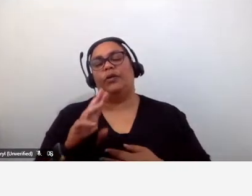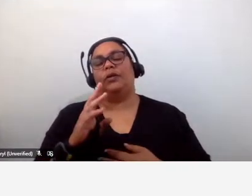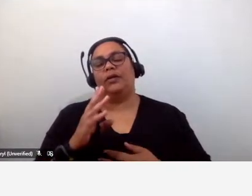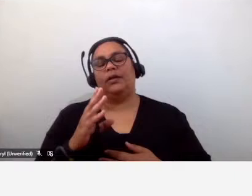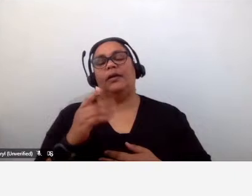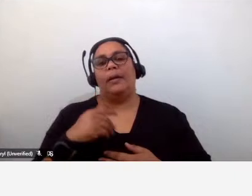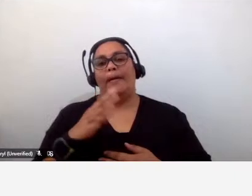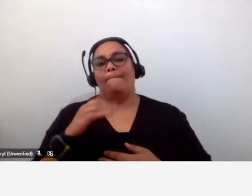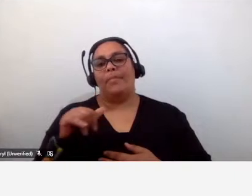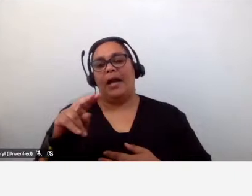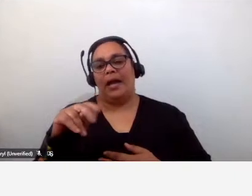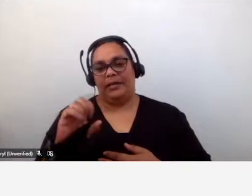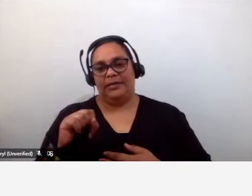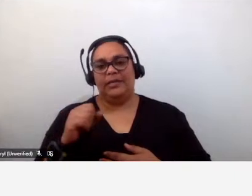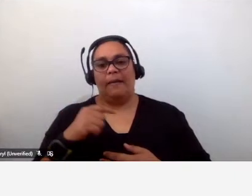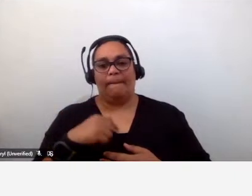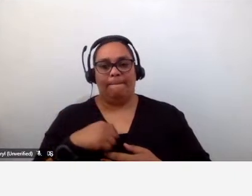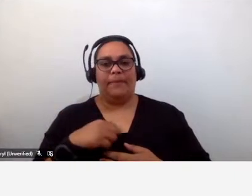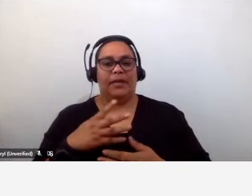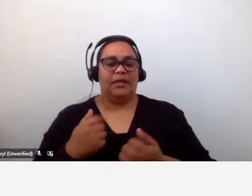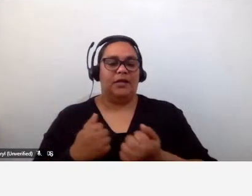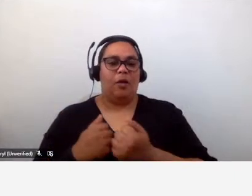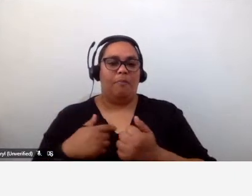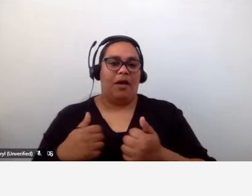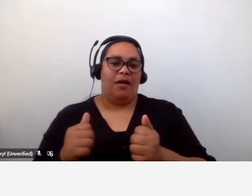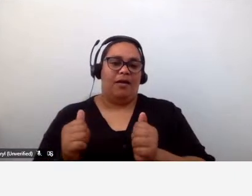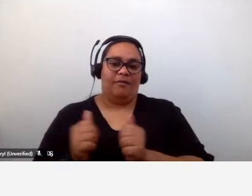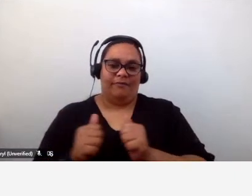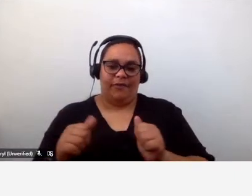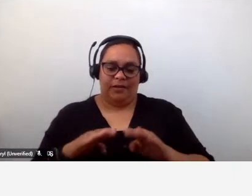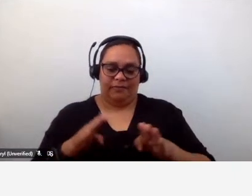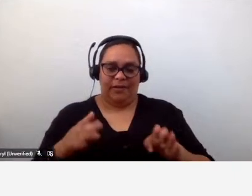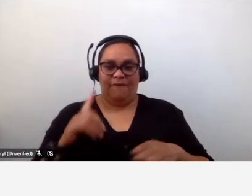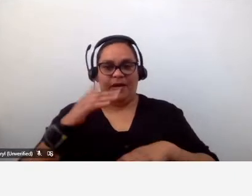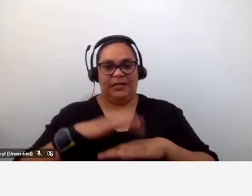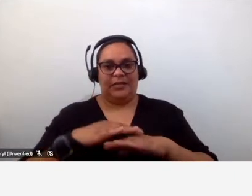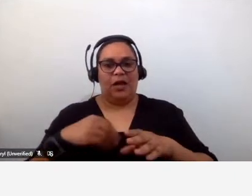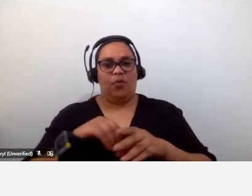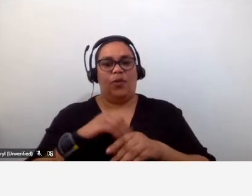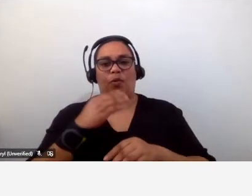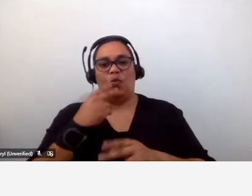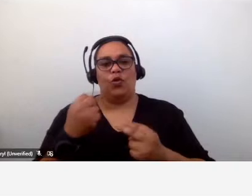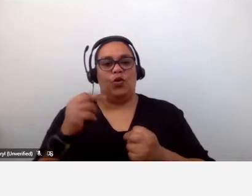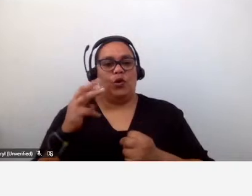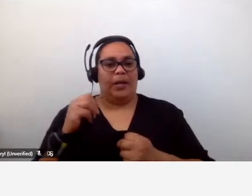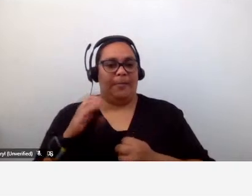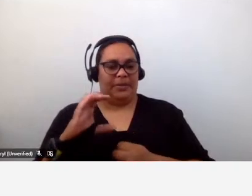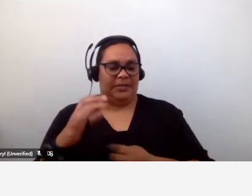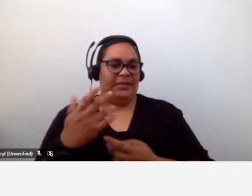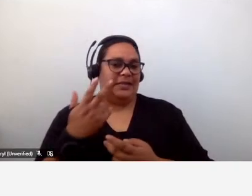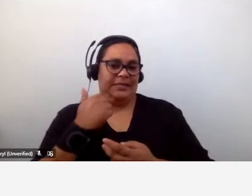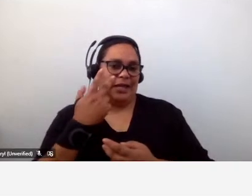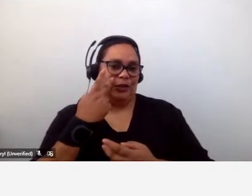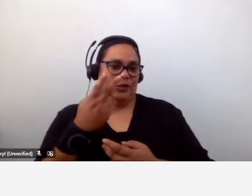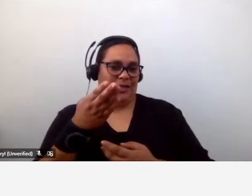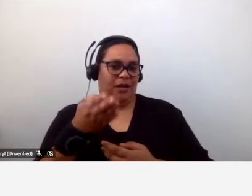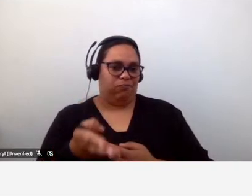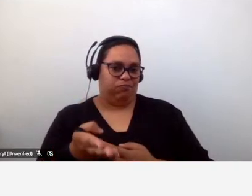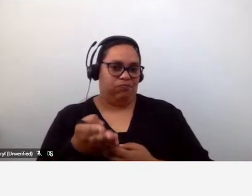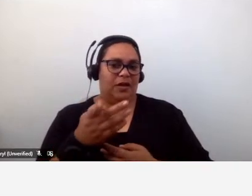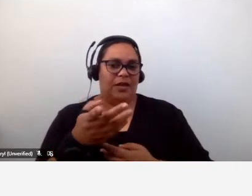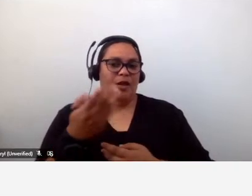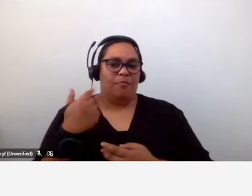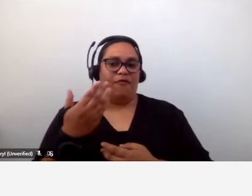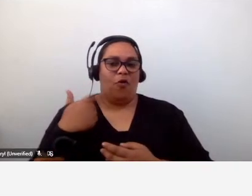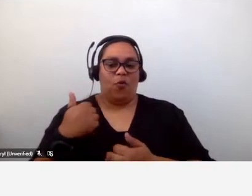fellow members on the side of the benches. And my first time with the new MEC, it's good to see him that side. He used